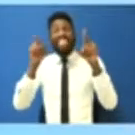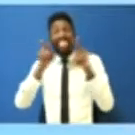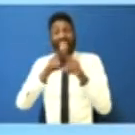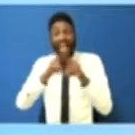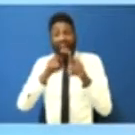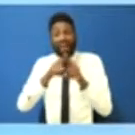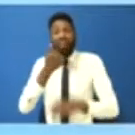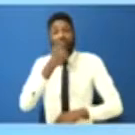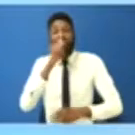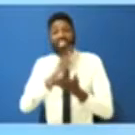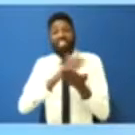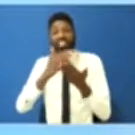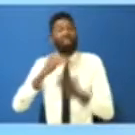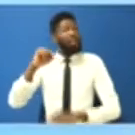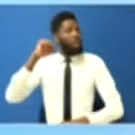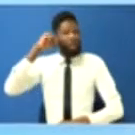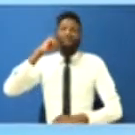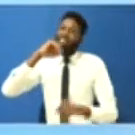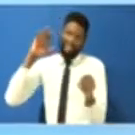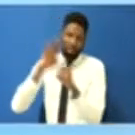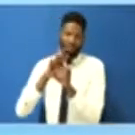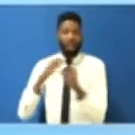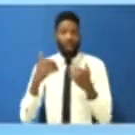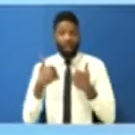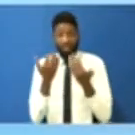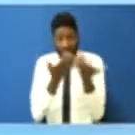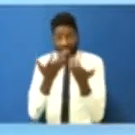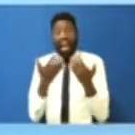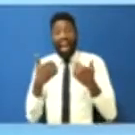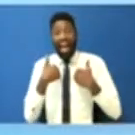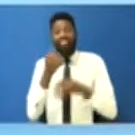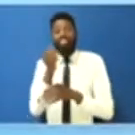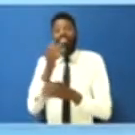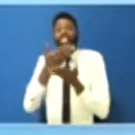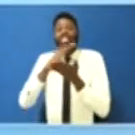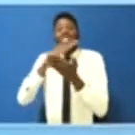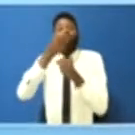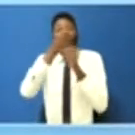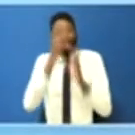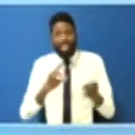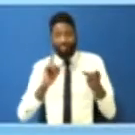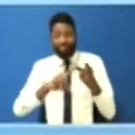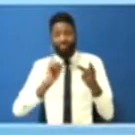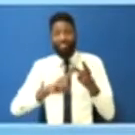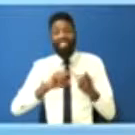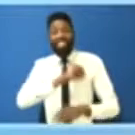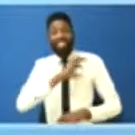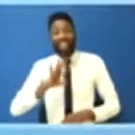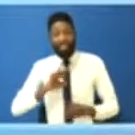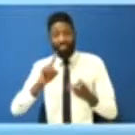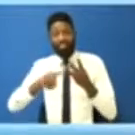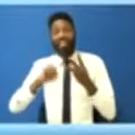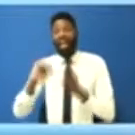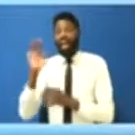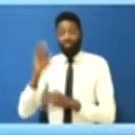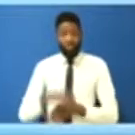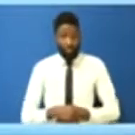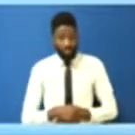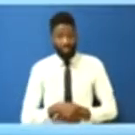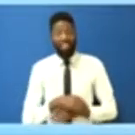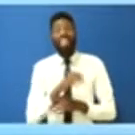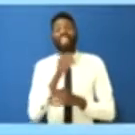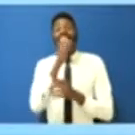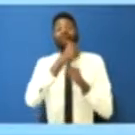politics in business they are shareholders their employees and their customers shareholders invest in employees